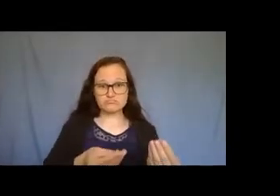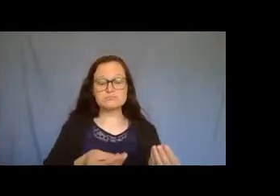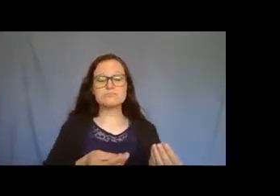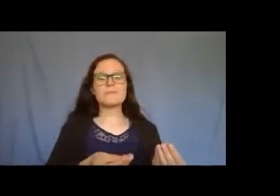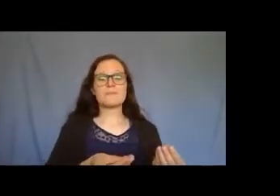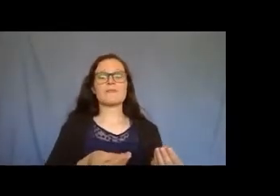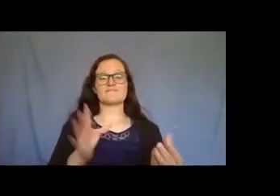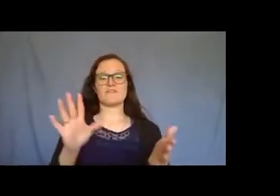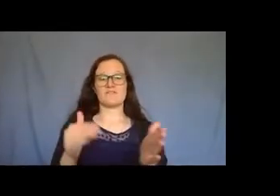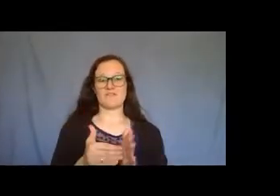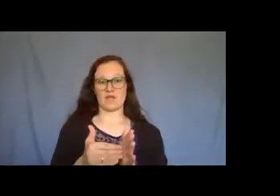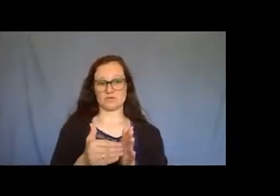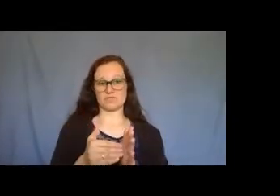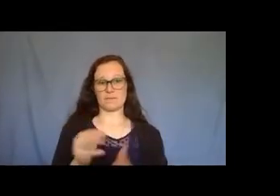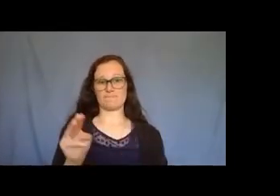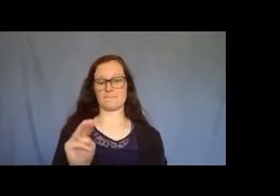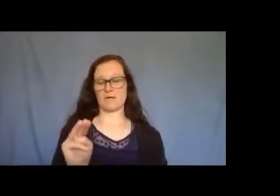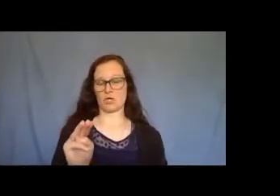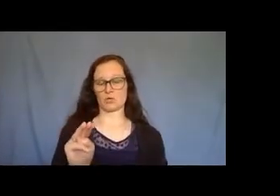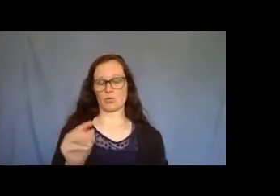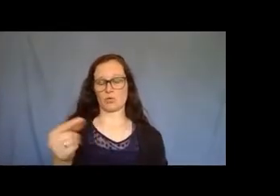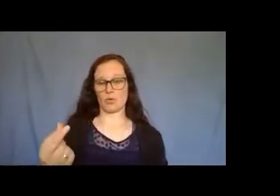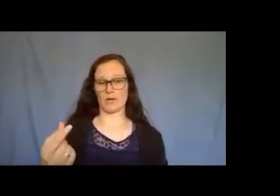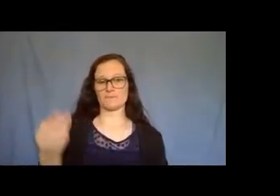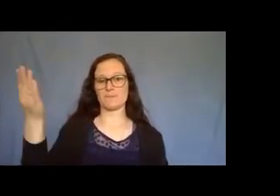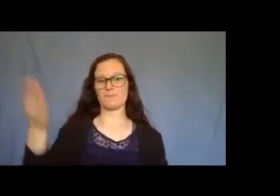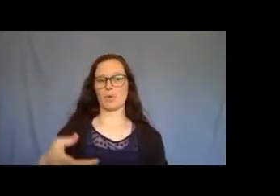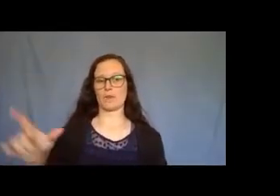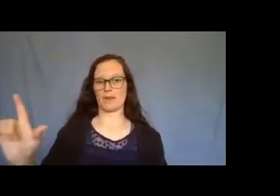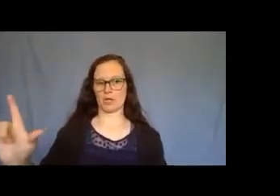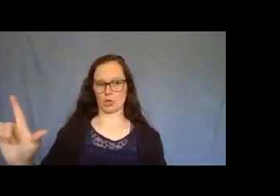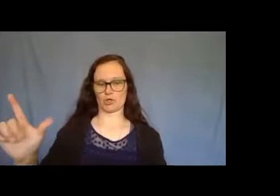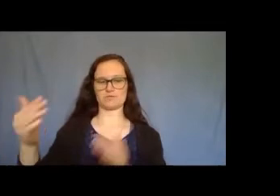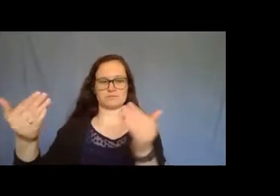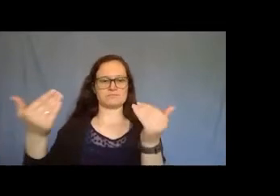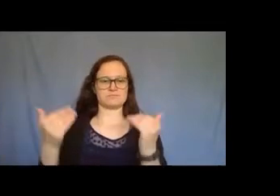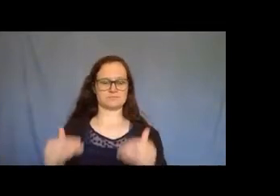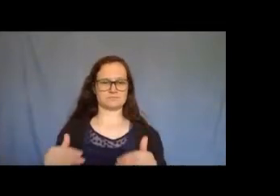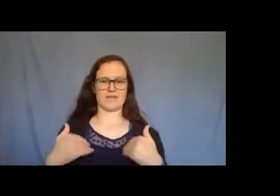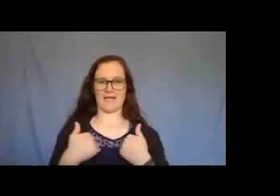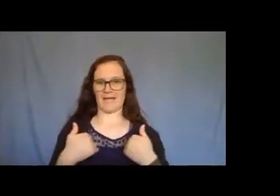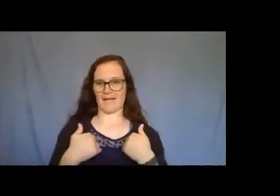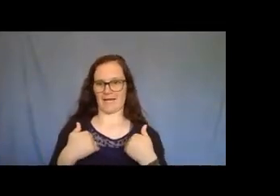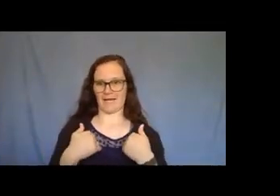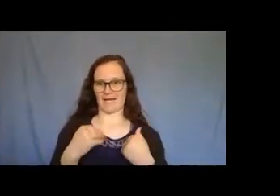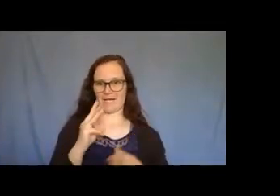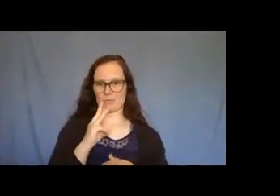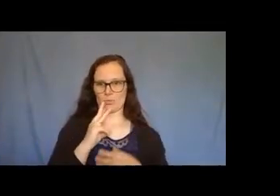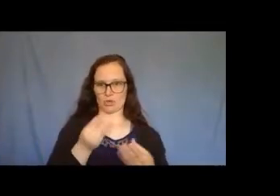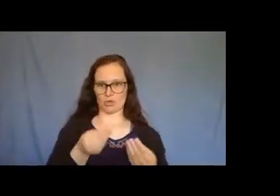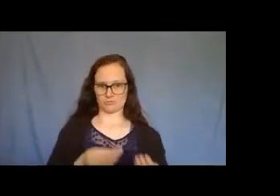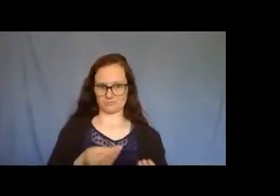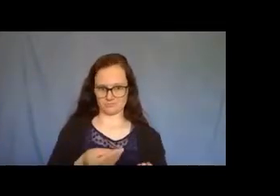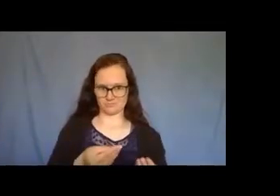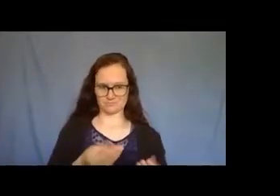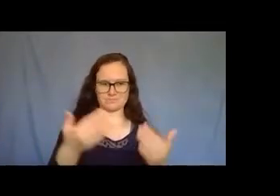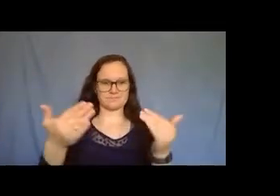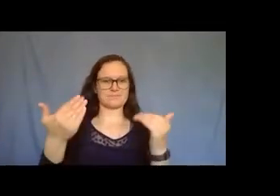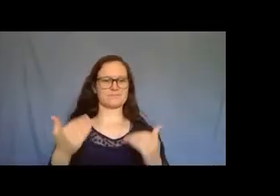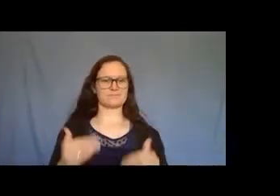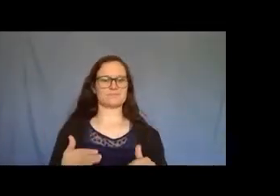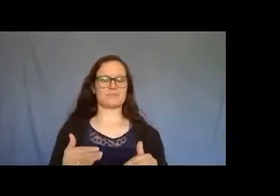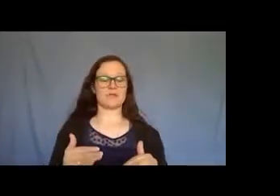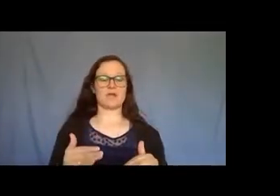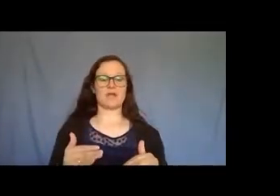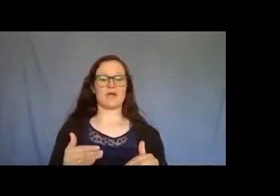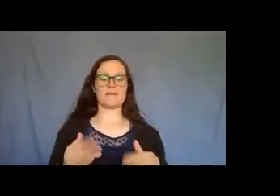per liter, livestock watering at 100 micrograms per liter, domestic water supply at 15 micrograms per